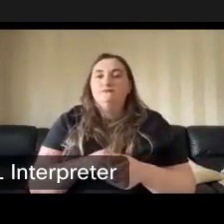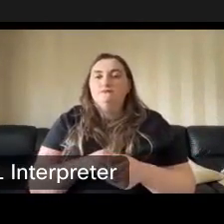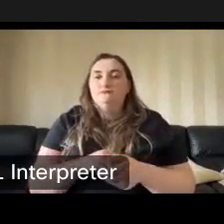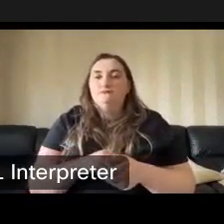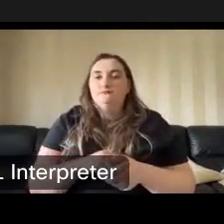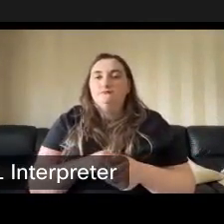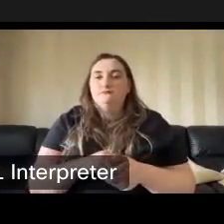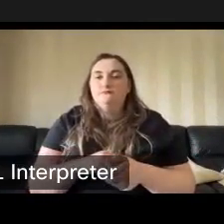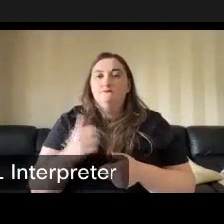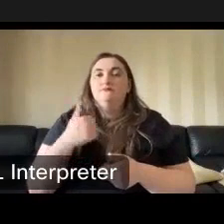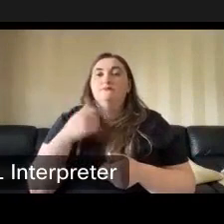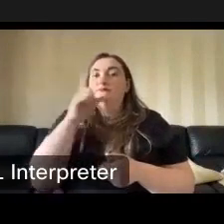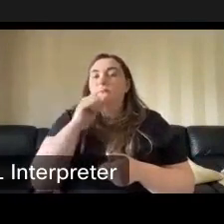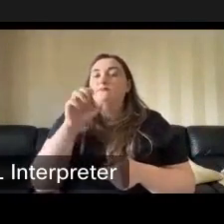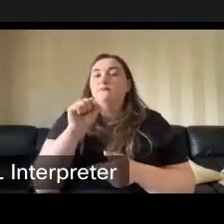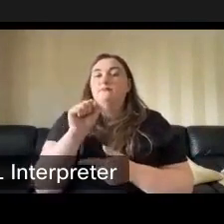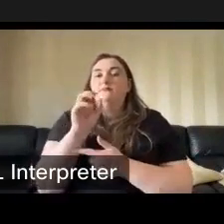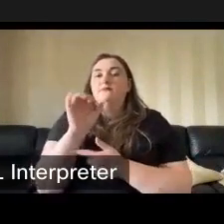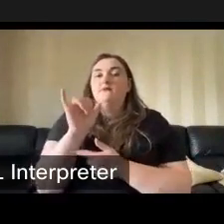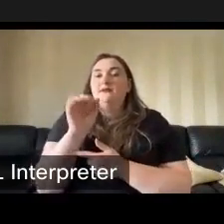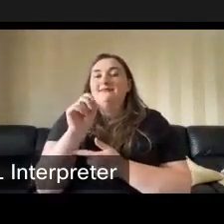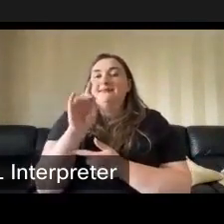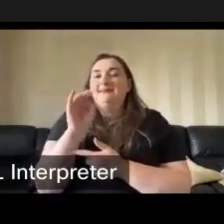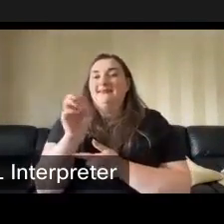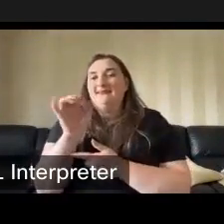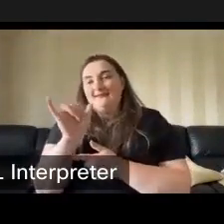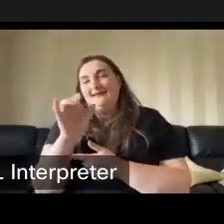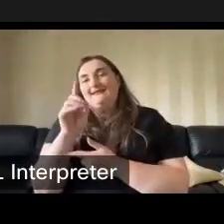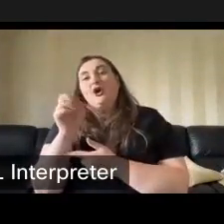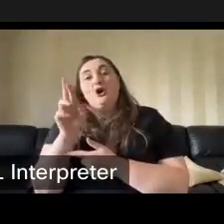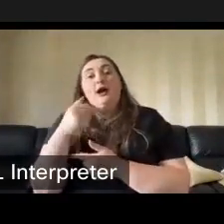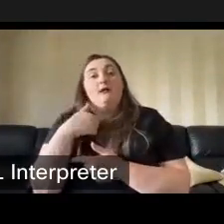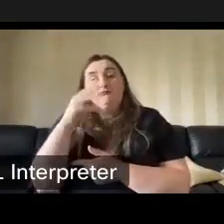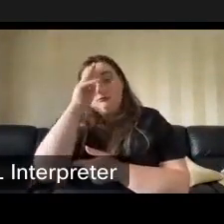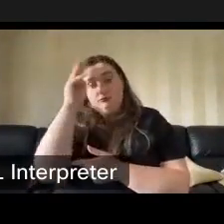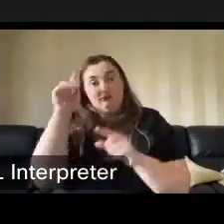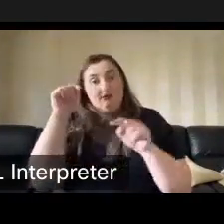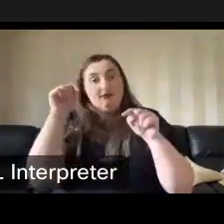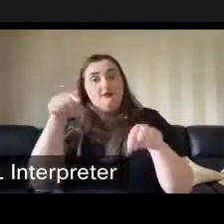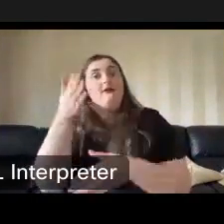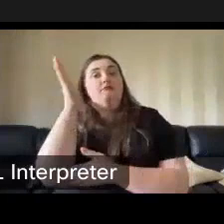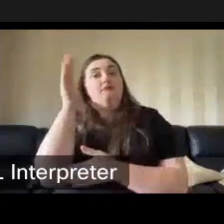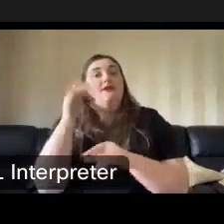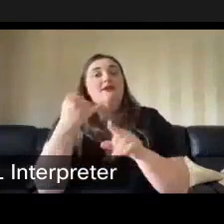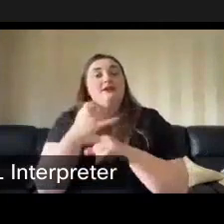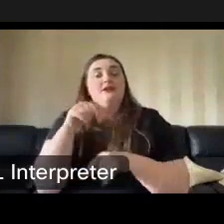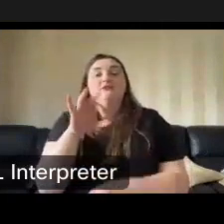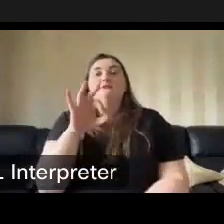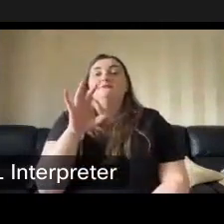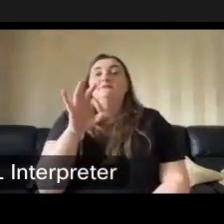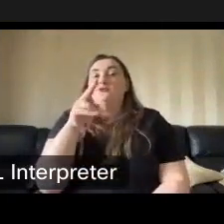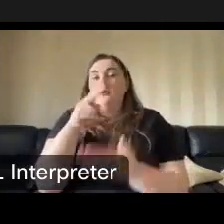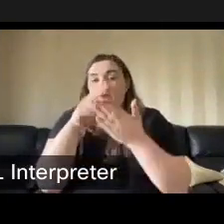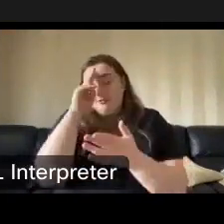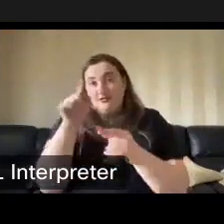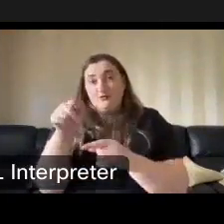My name is Sidney Dekker. I am a professor at Griffith University. Let me tell you about a nurse. She was a